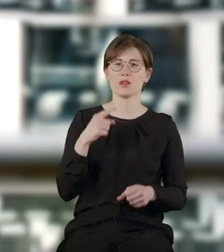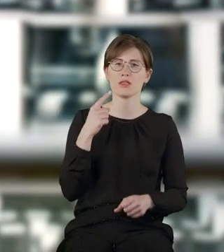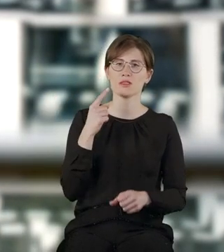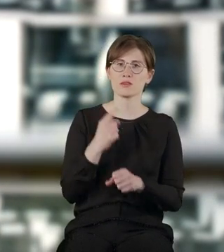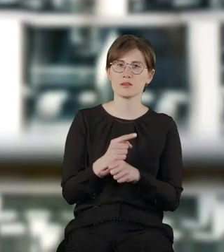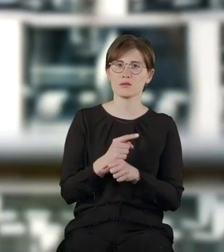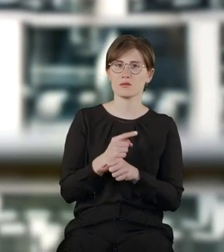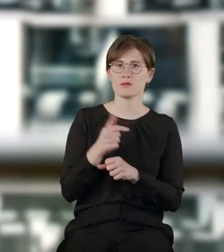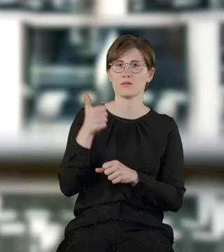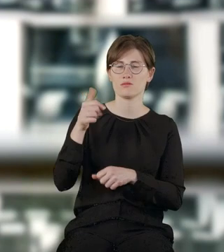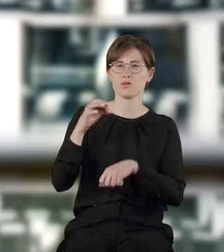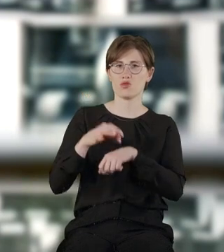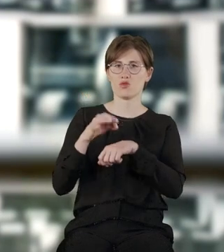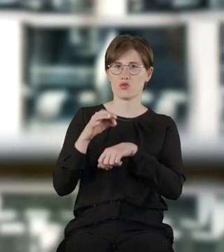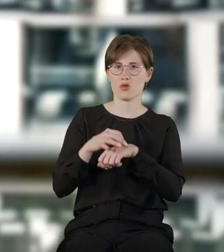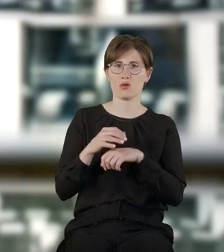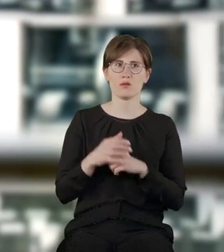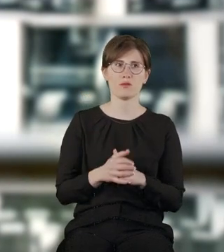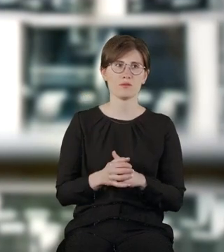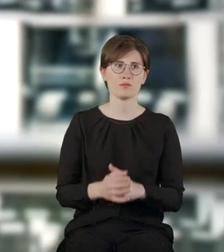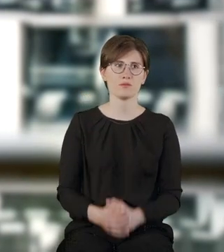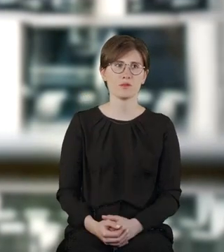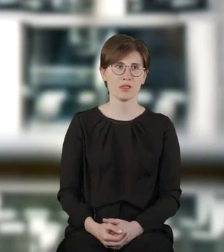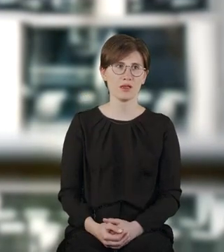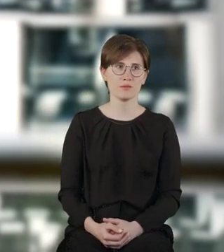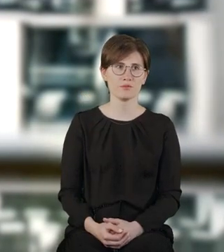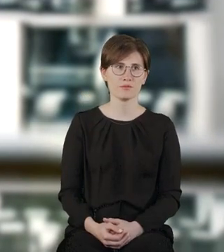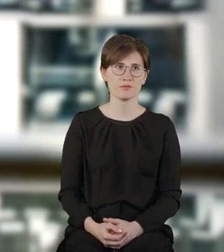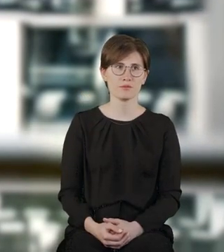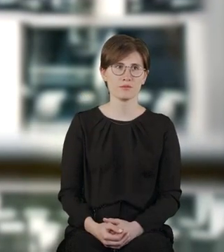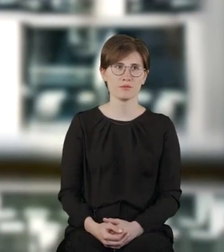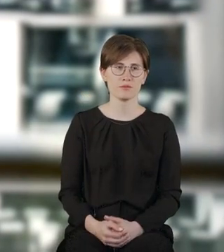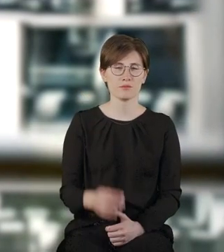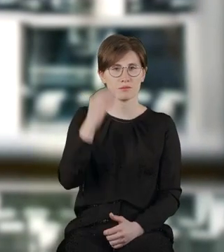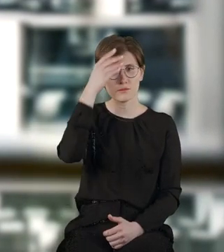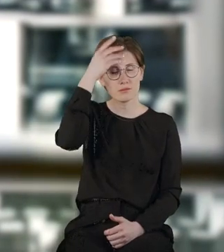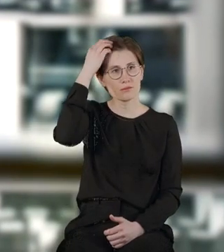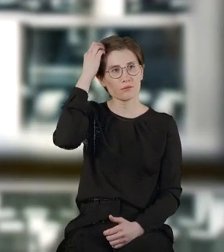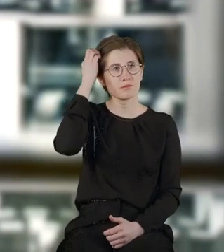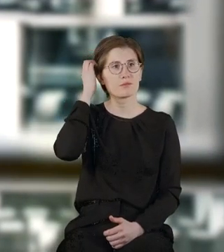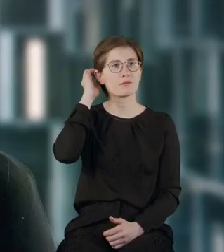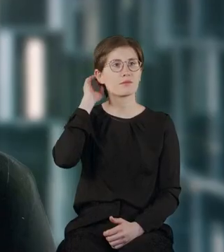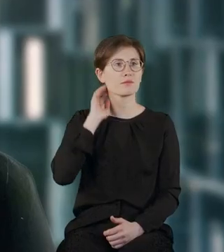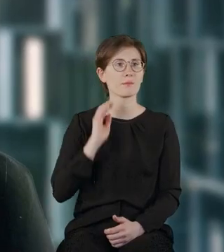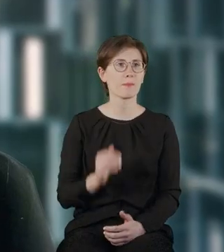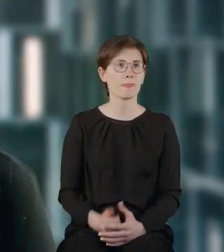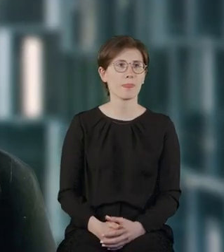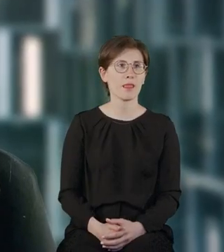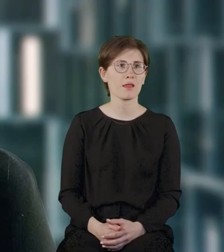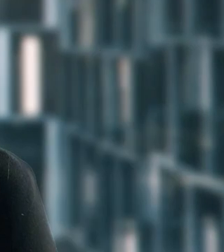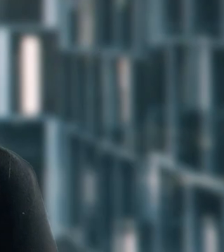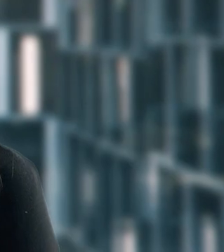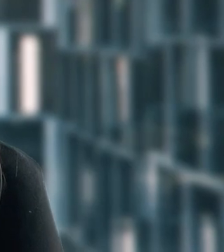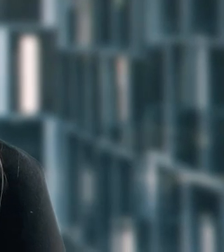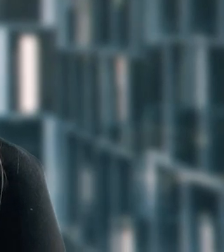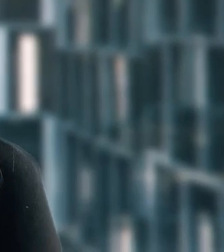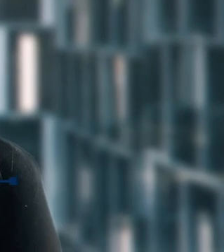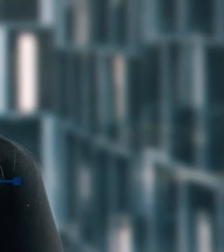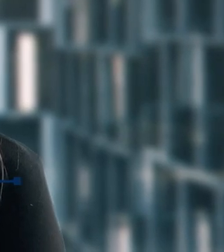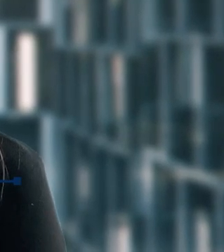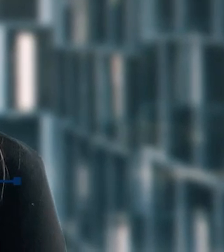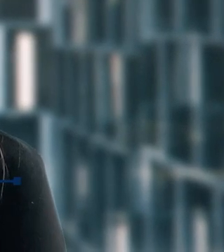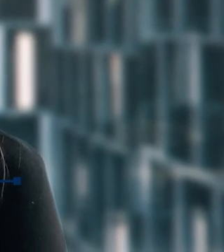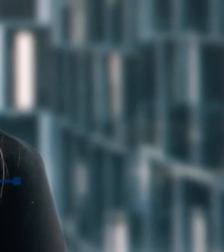one doctoral school, educating in all three areas of science. The educational program at the